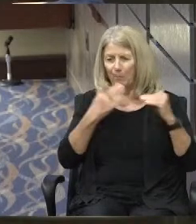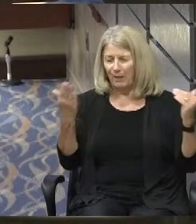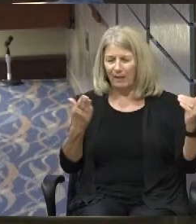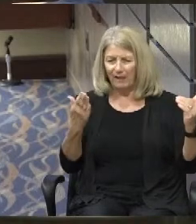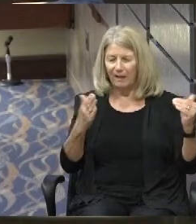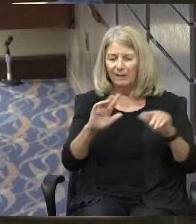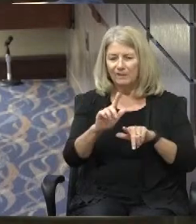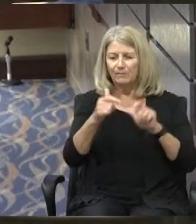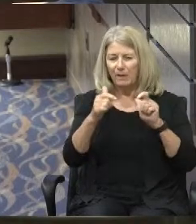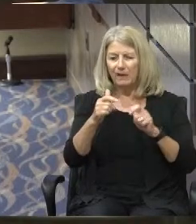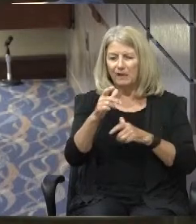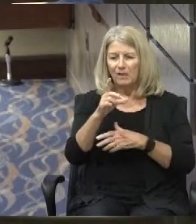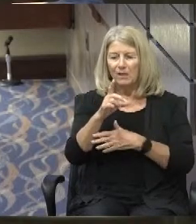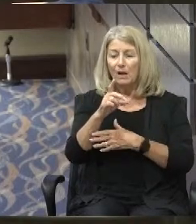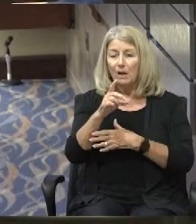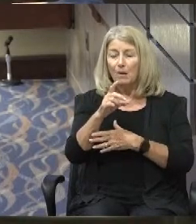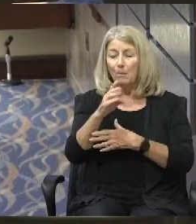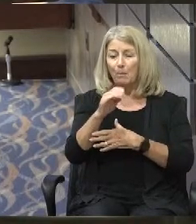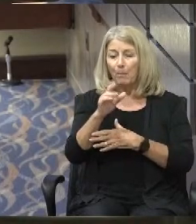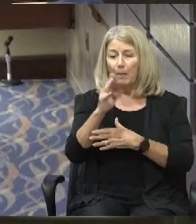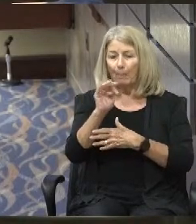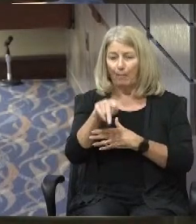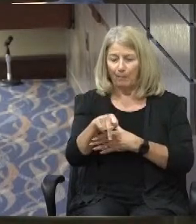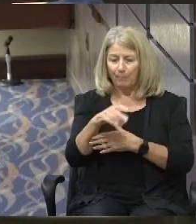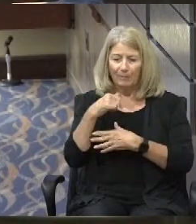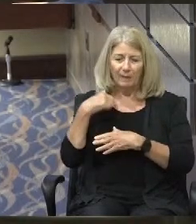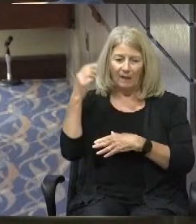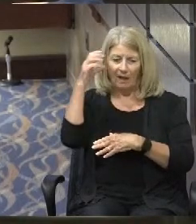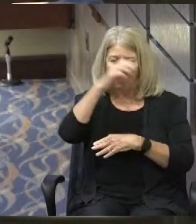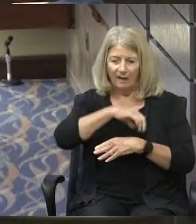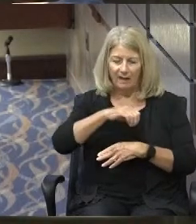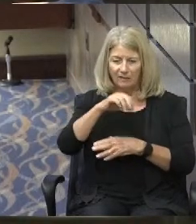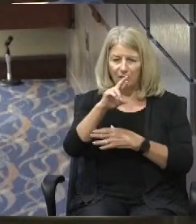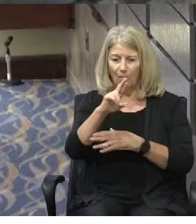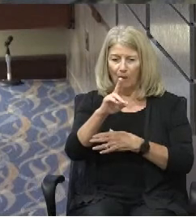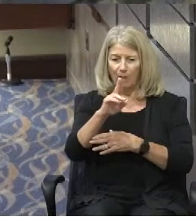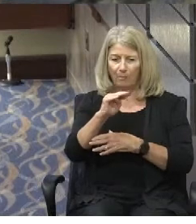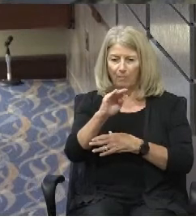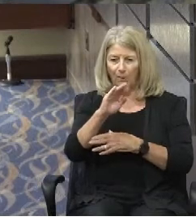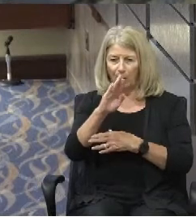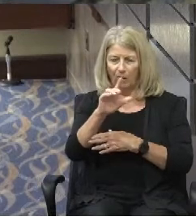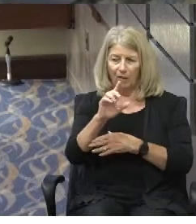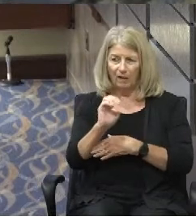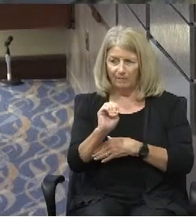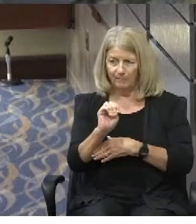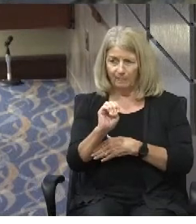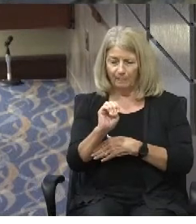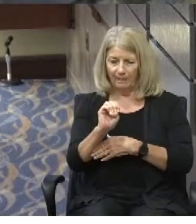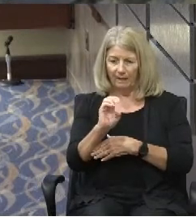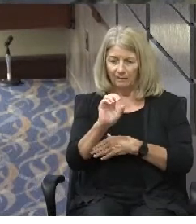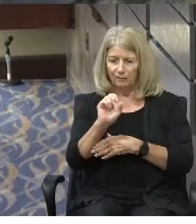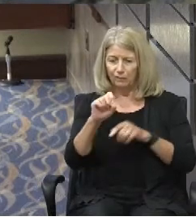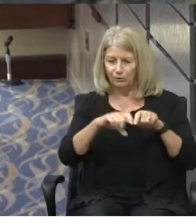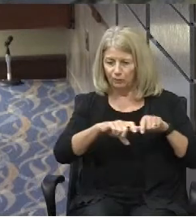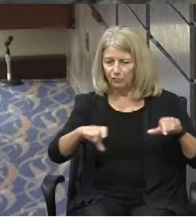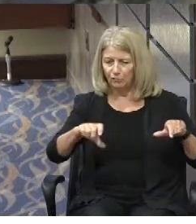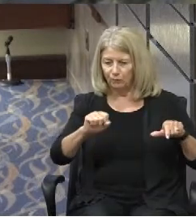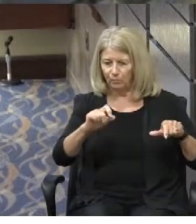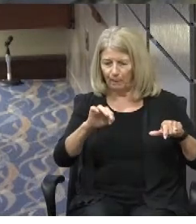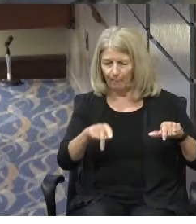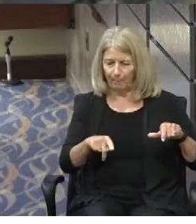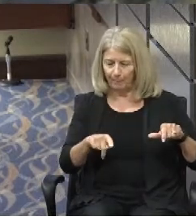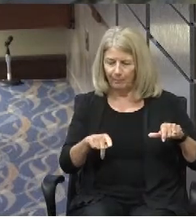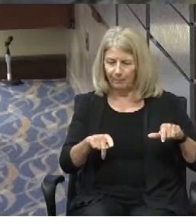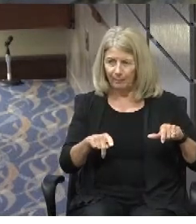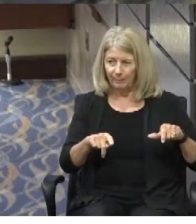guess rumble strips now are kind of, is that sort of the same thing, or Yeah, maybe they not are. as severe? Yeah, that's a good question. They are, and I